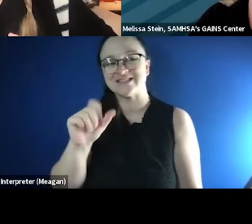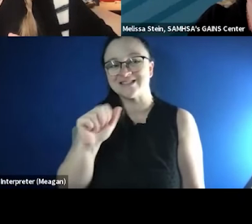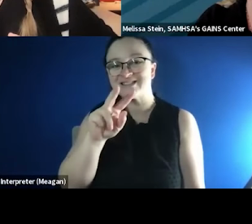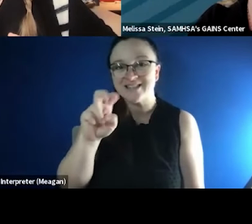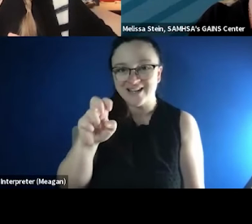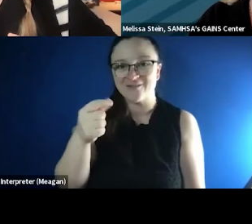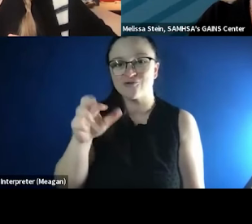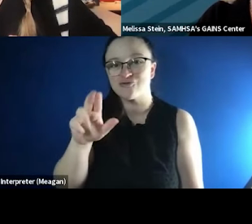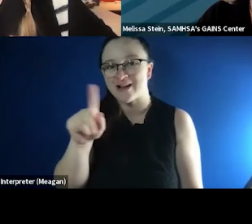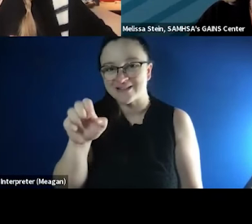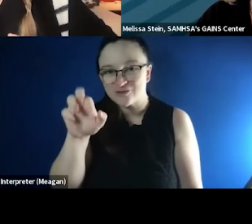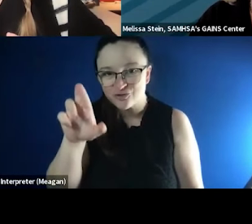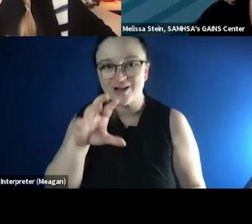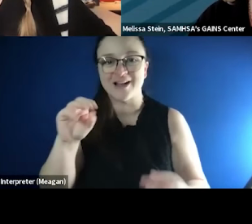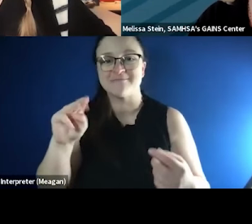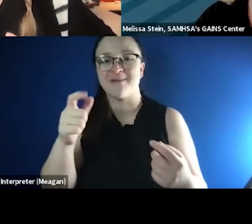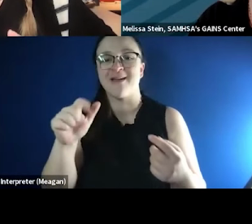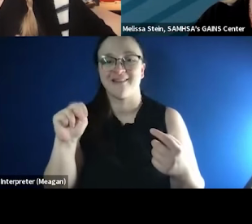and Megan Thorpe.